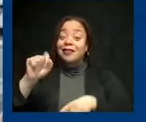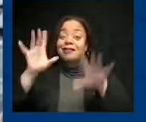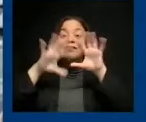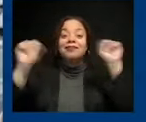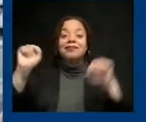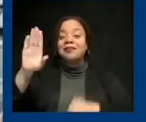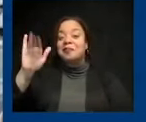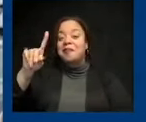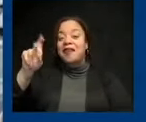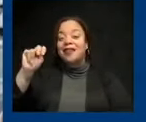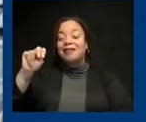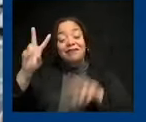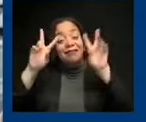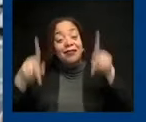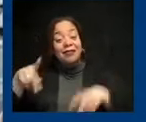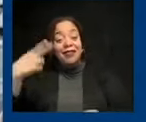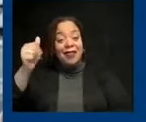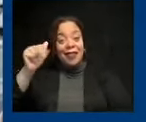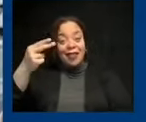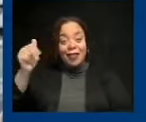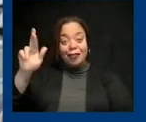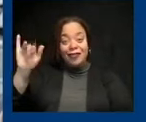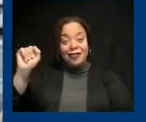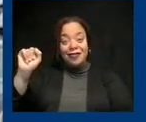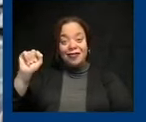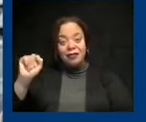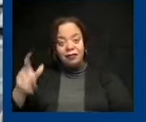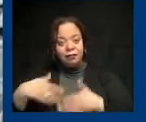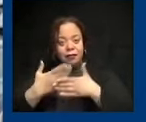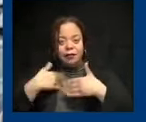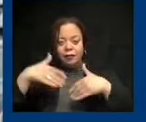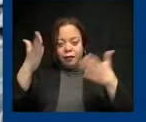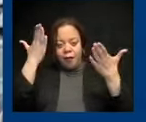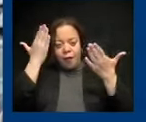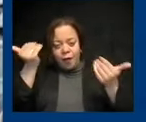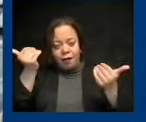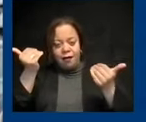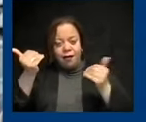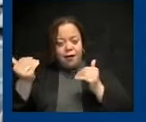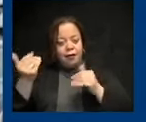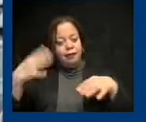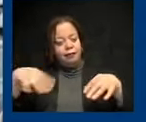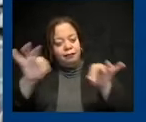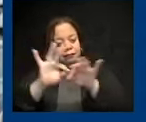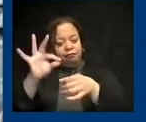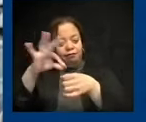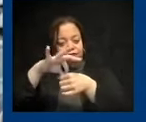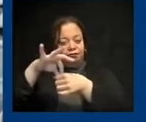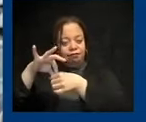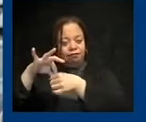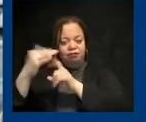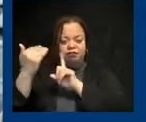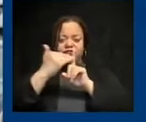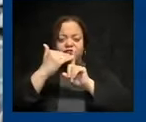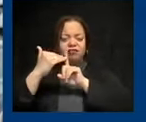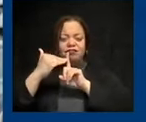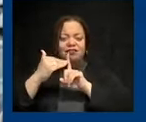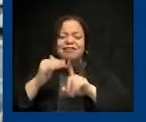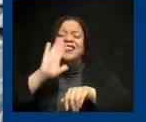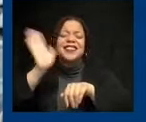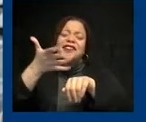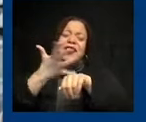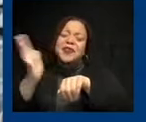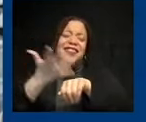why elections matter. And it will never be a waste of our time when we all join together